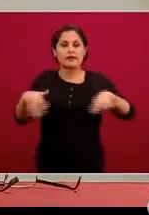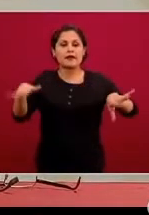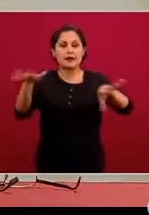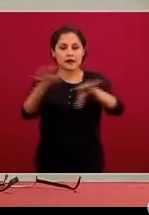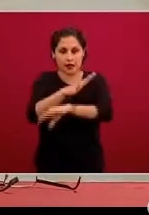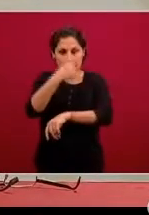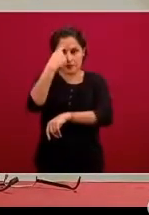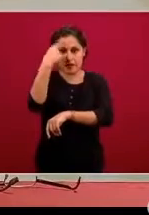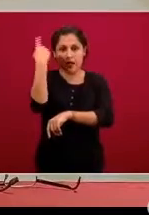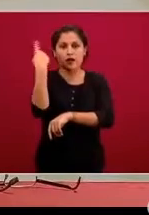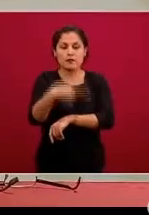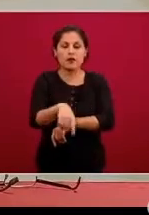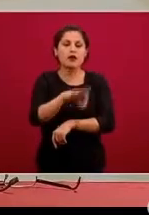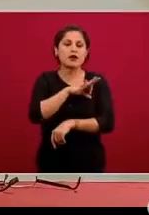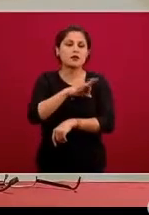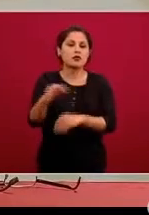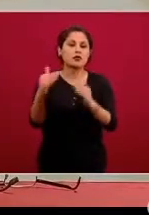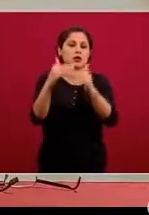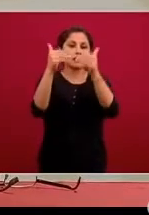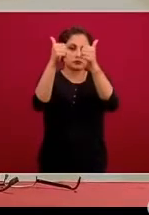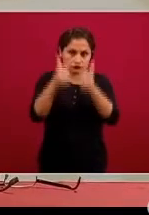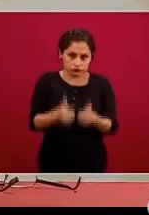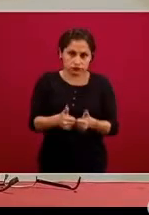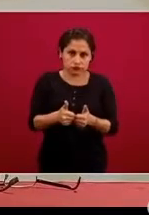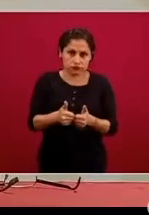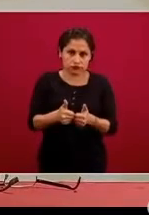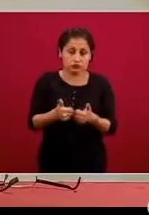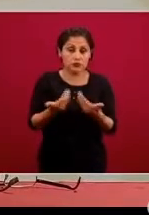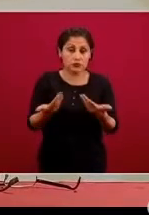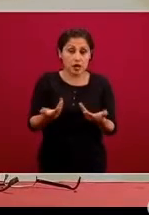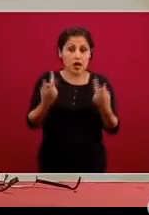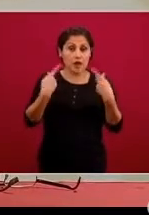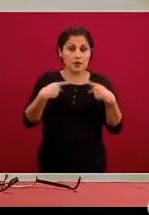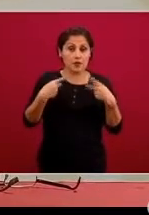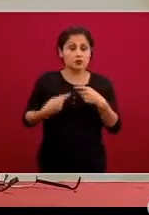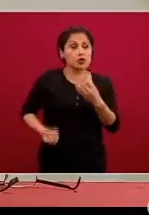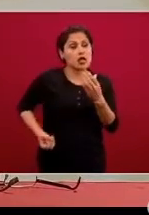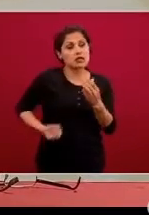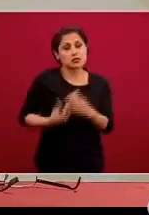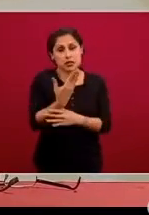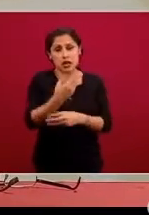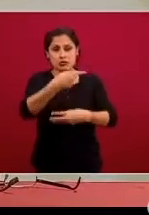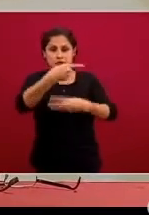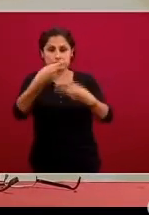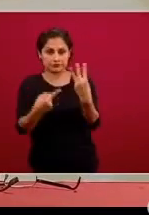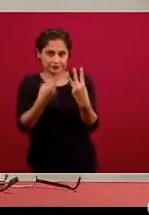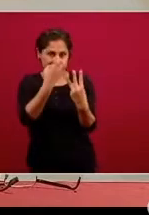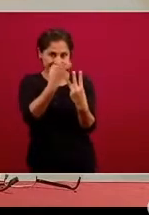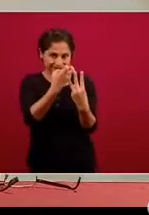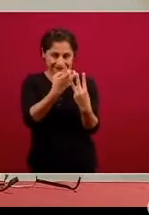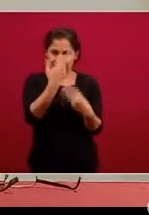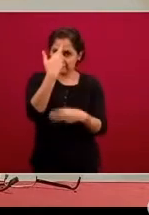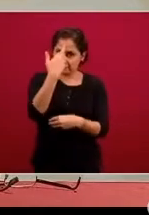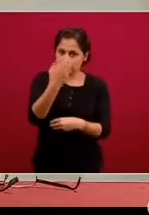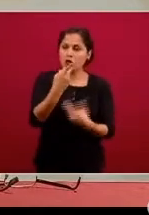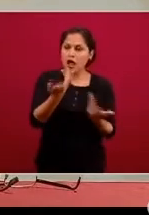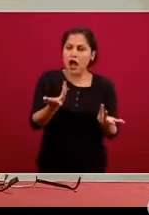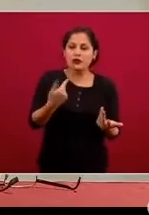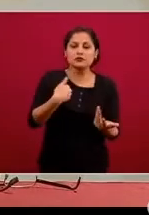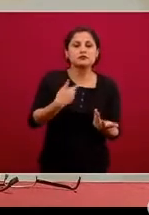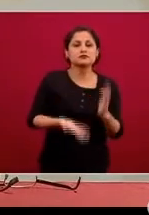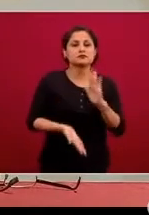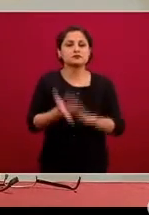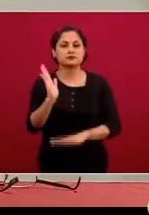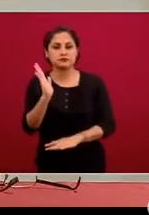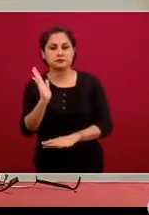factors of public mobility, meaning what are the life conditions that lead us to leave our